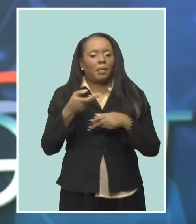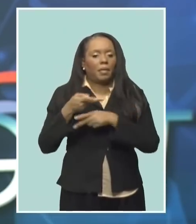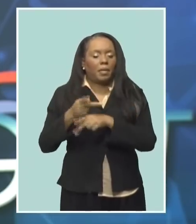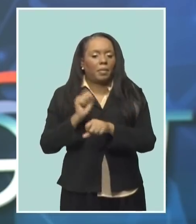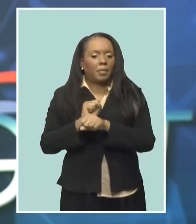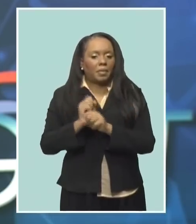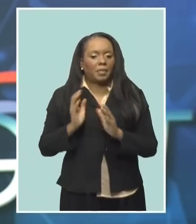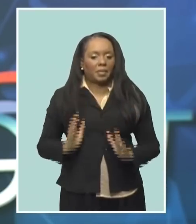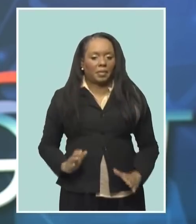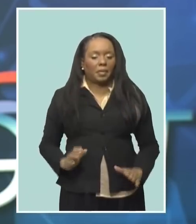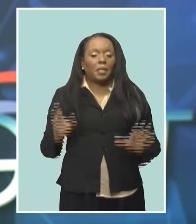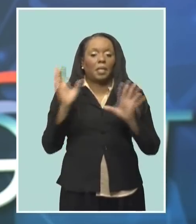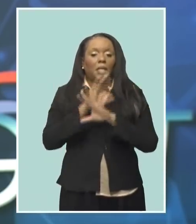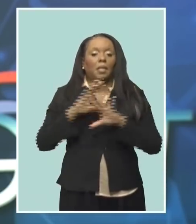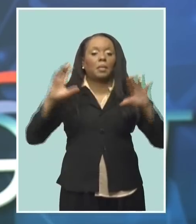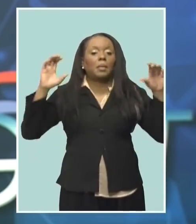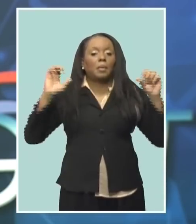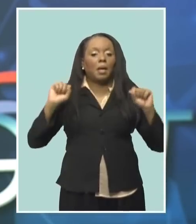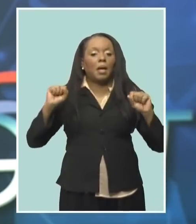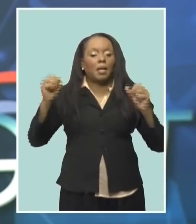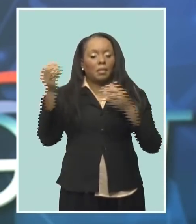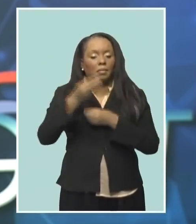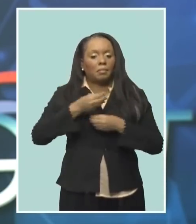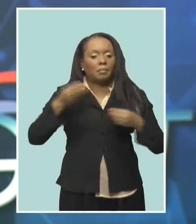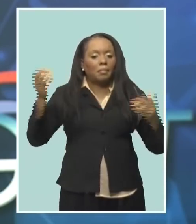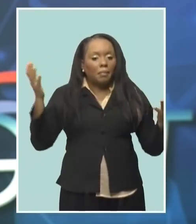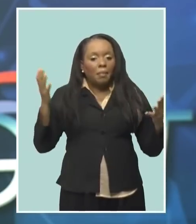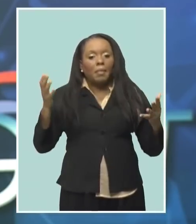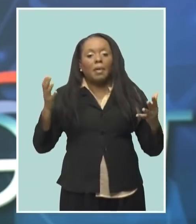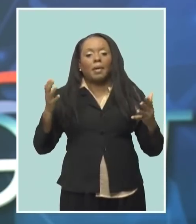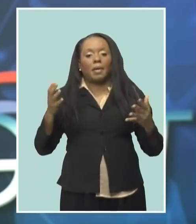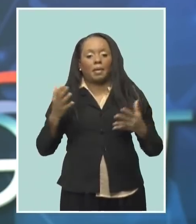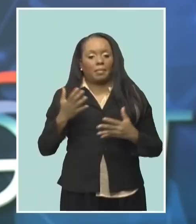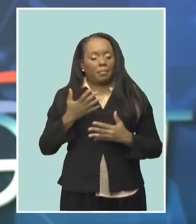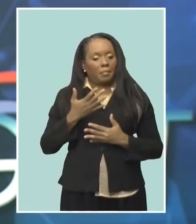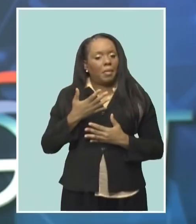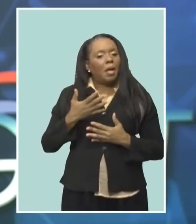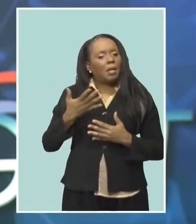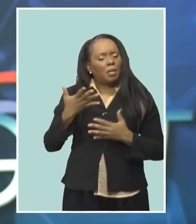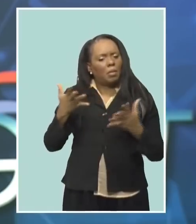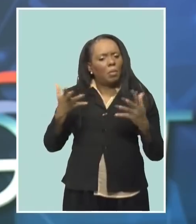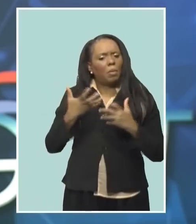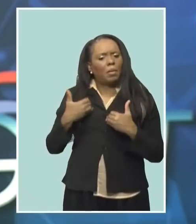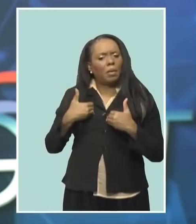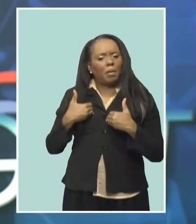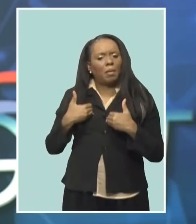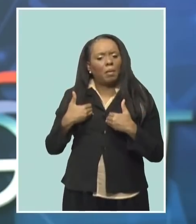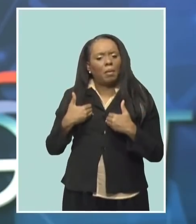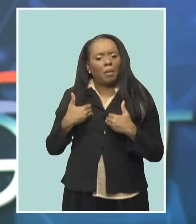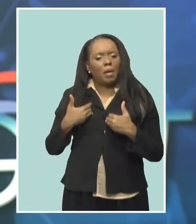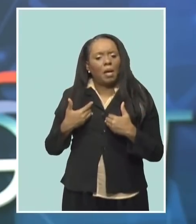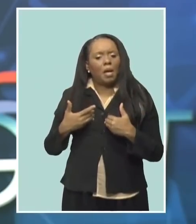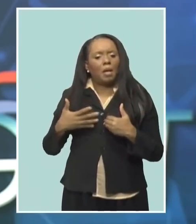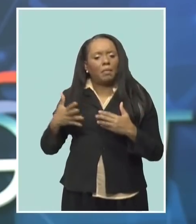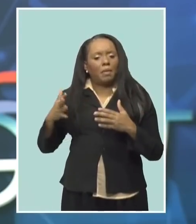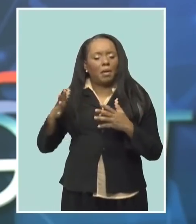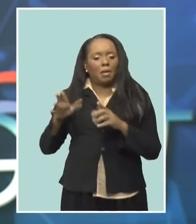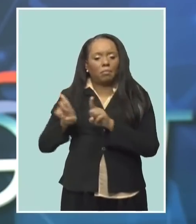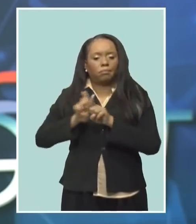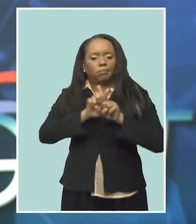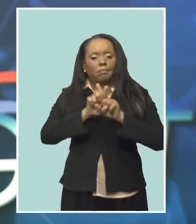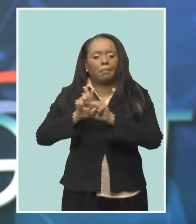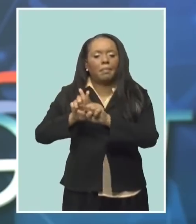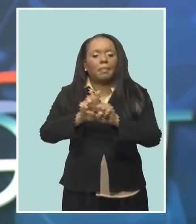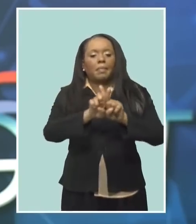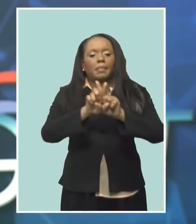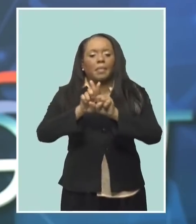That's according to the president, Dr. Faye Paris, who says the BNA also intends to launch a countrywide wellness initiative